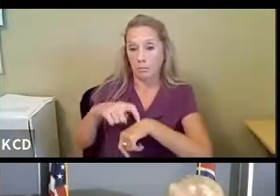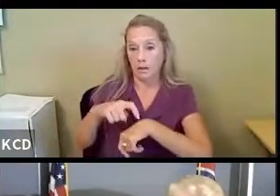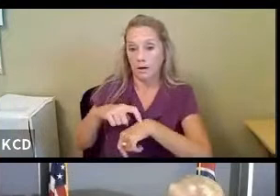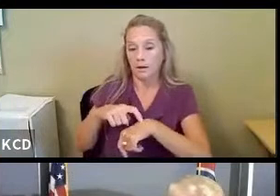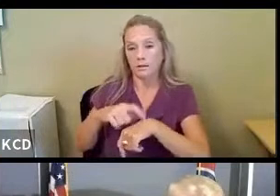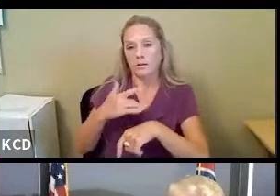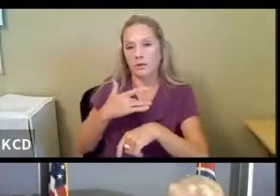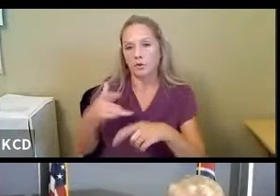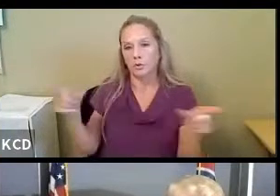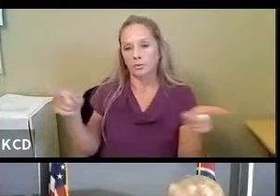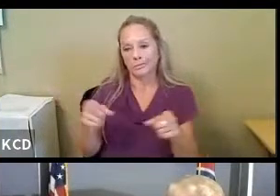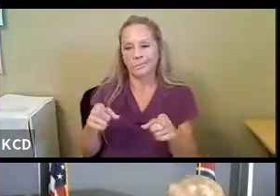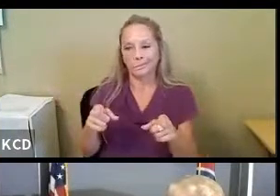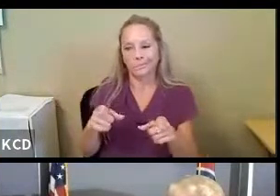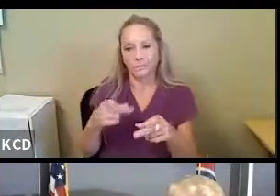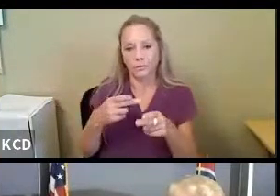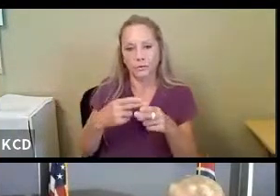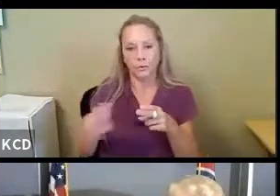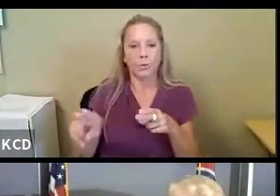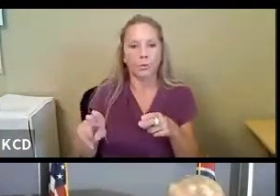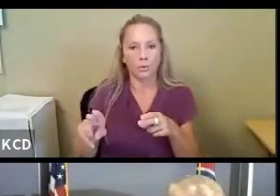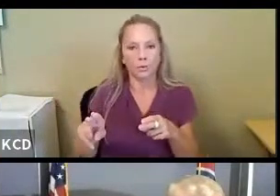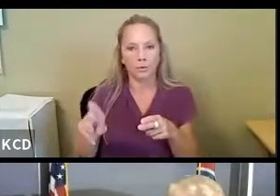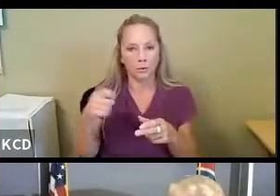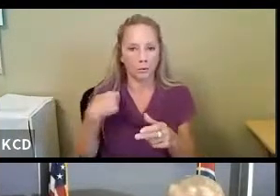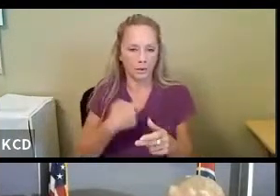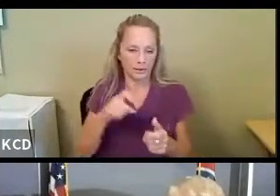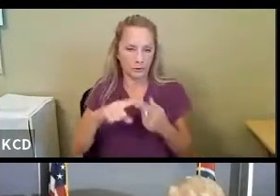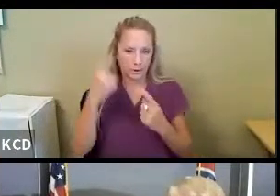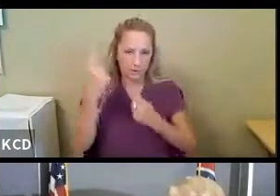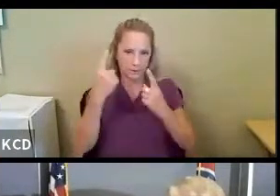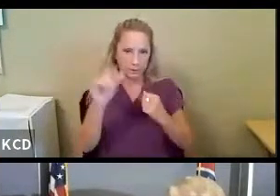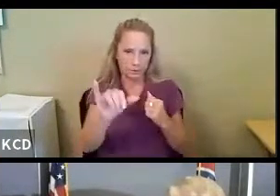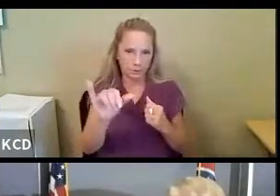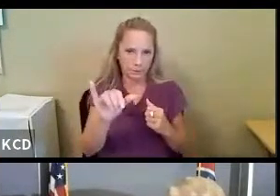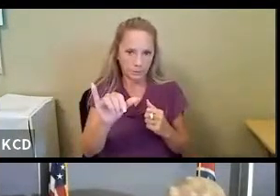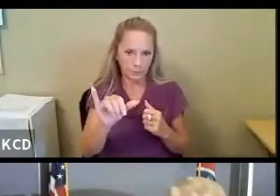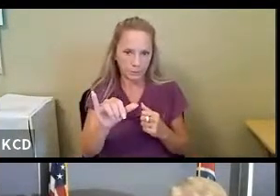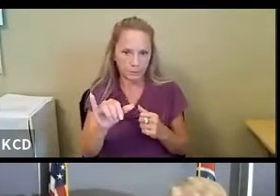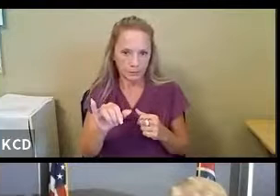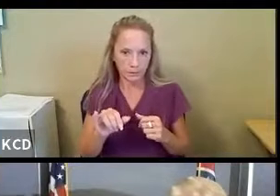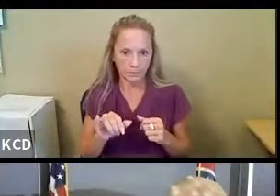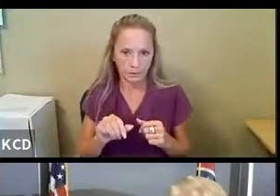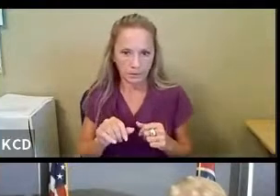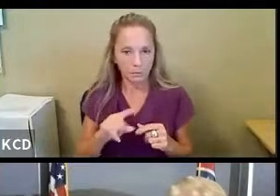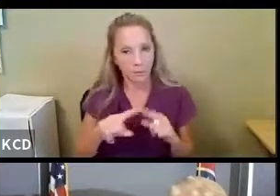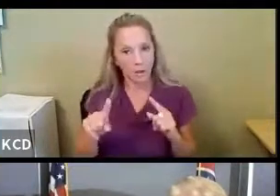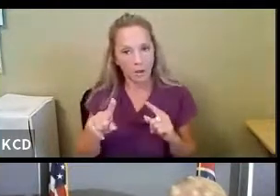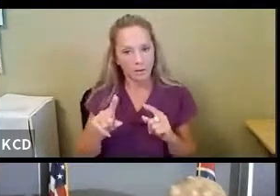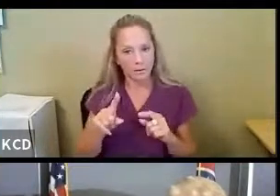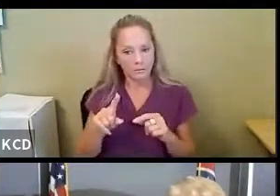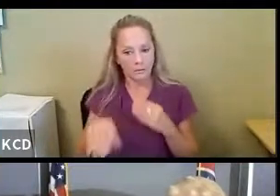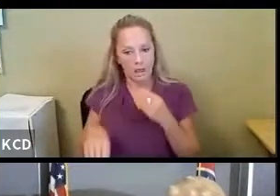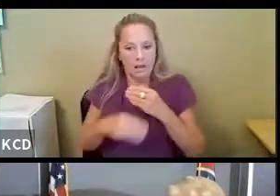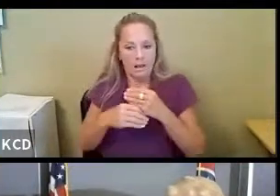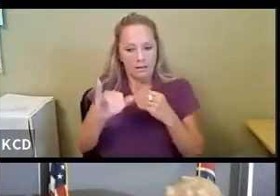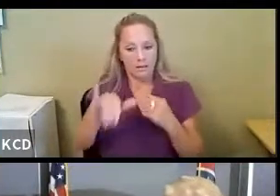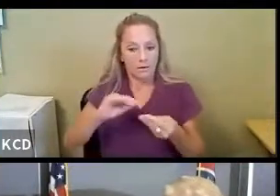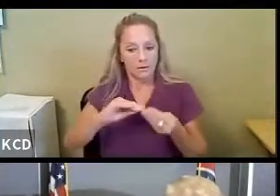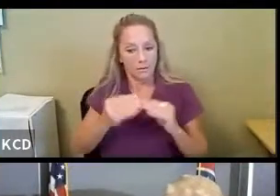So I think we have to look at that too, take that into consideration. But yeah, I think basing it on incubation period is an important scientific